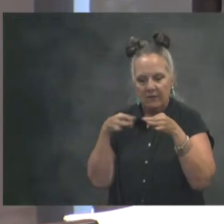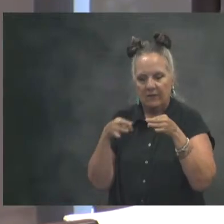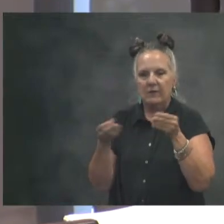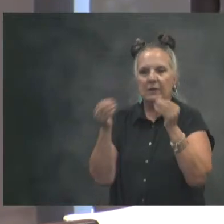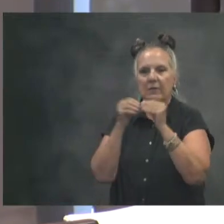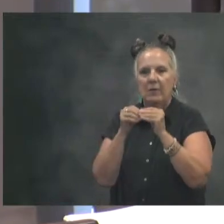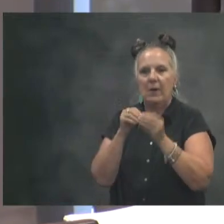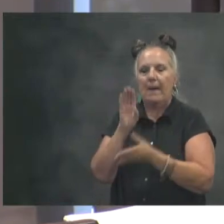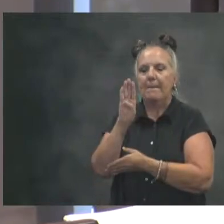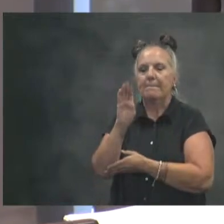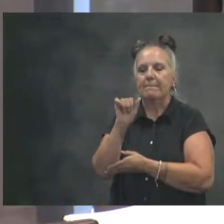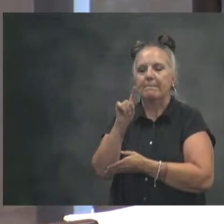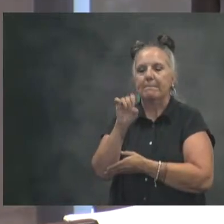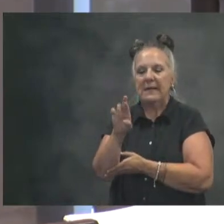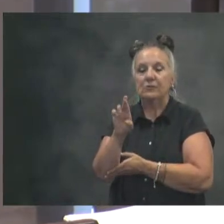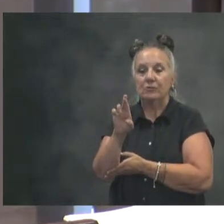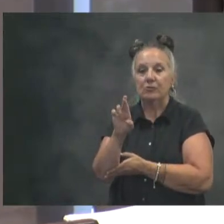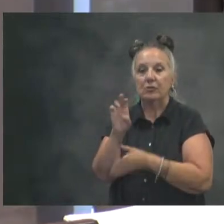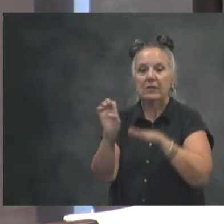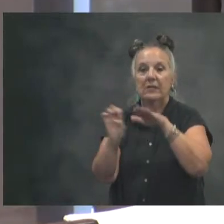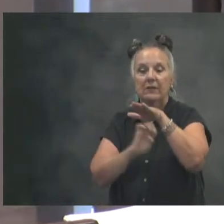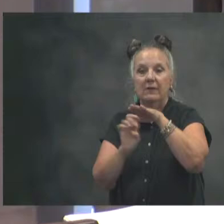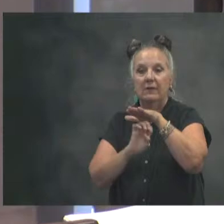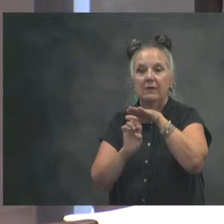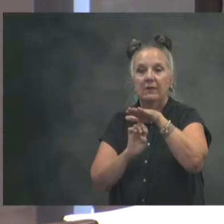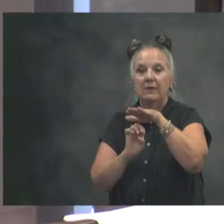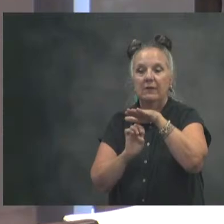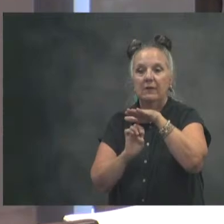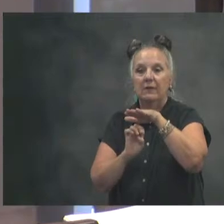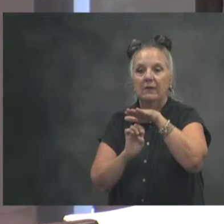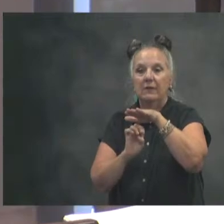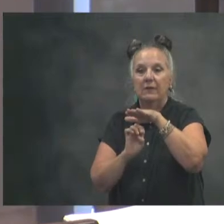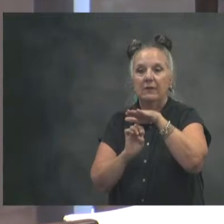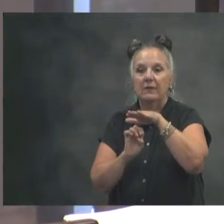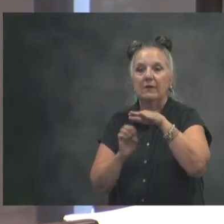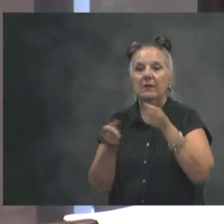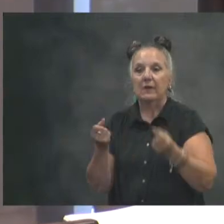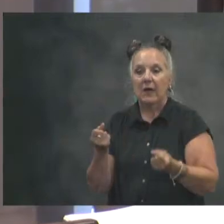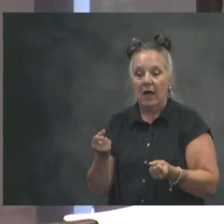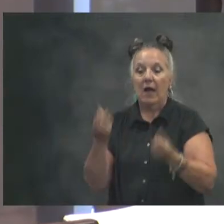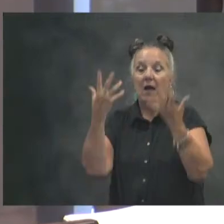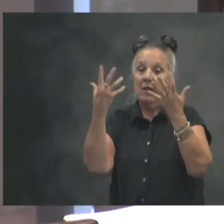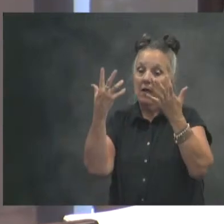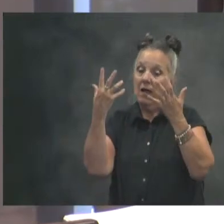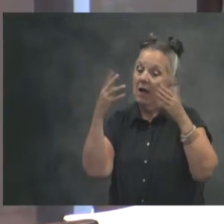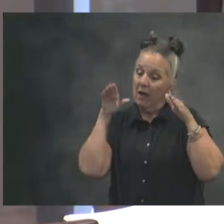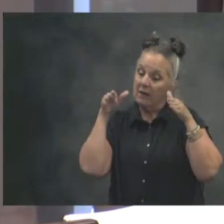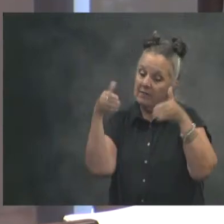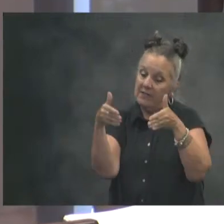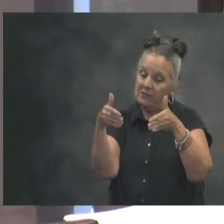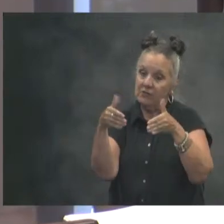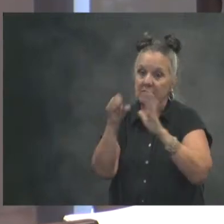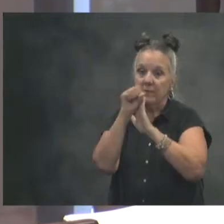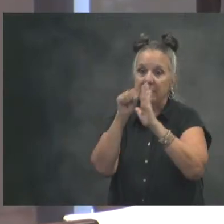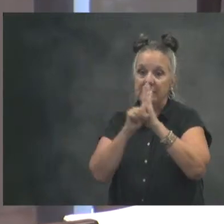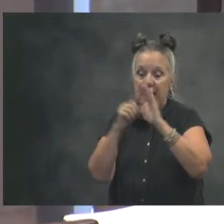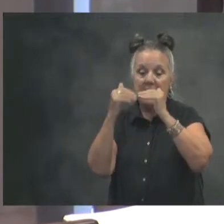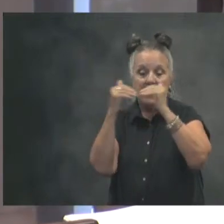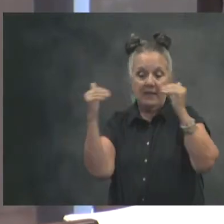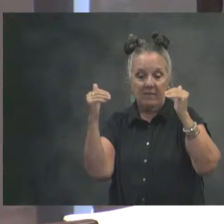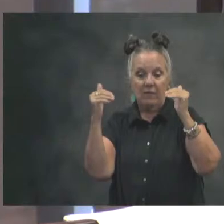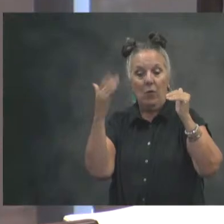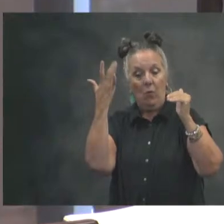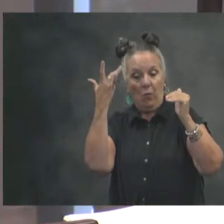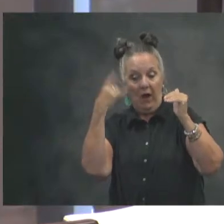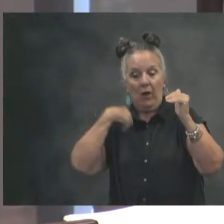Bester. We've received much attention at the state level from MSDE, and we have